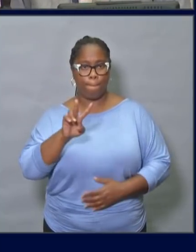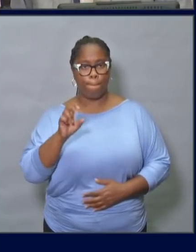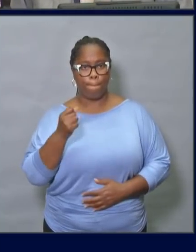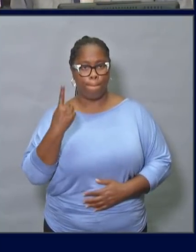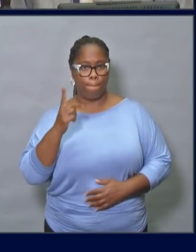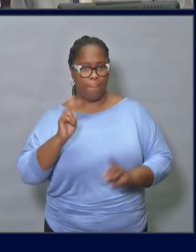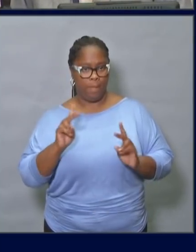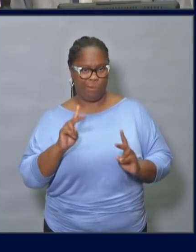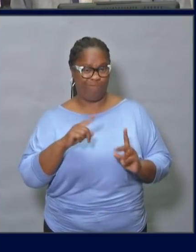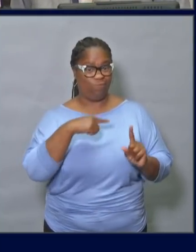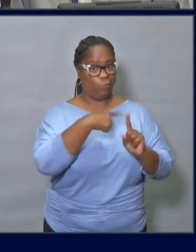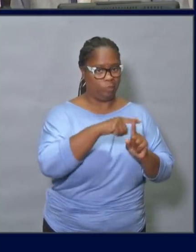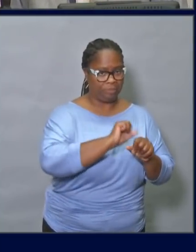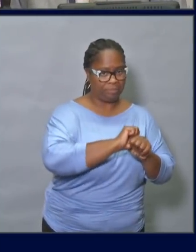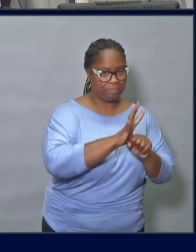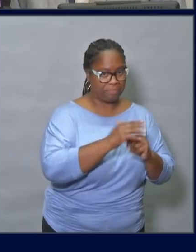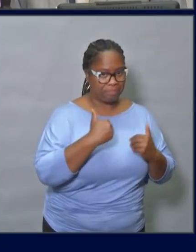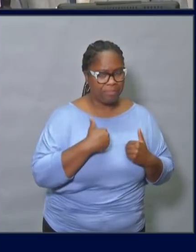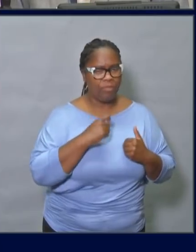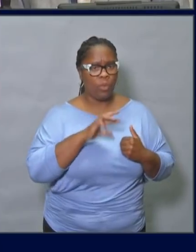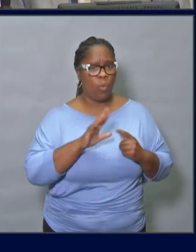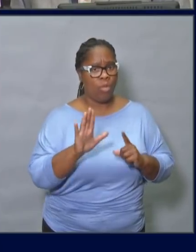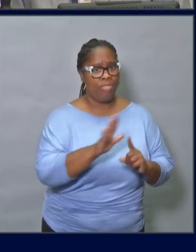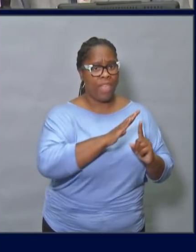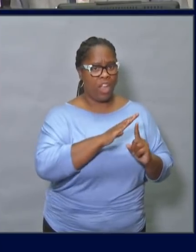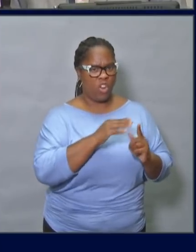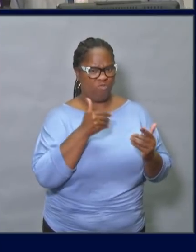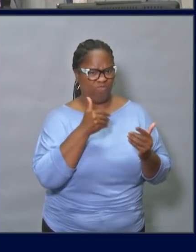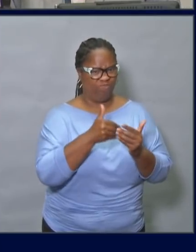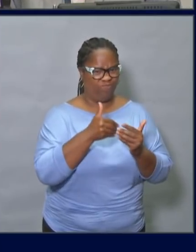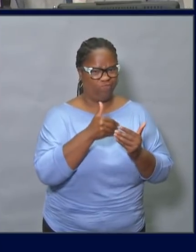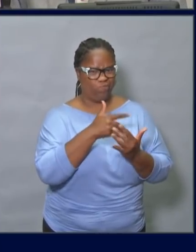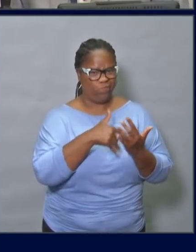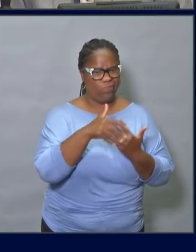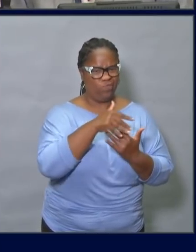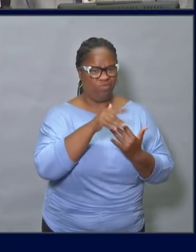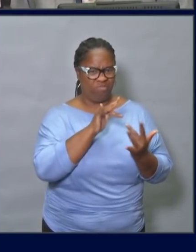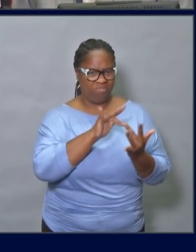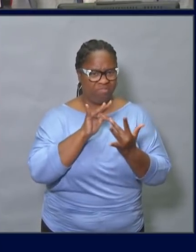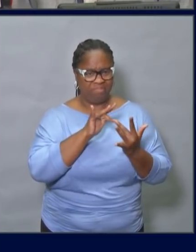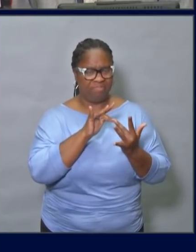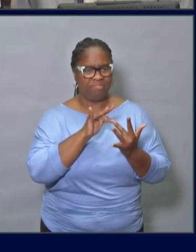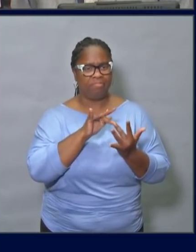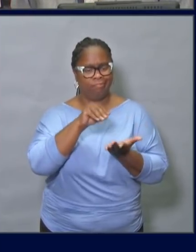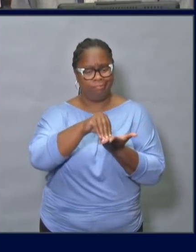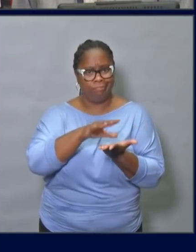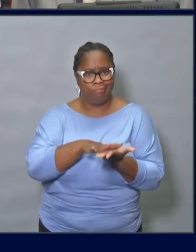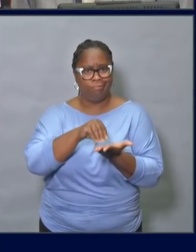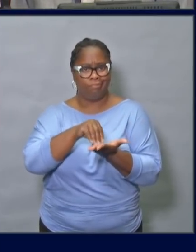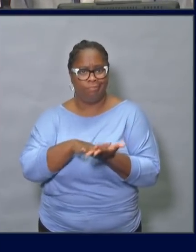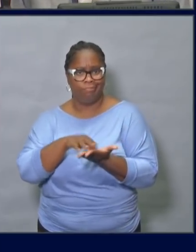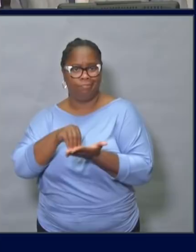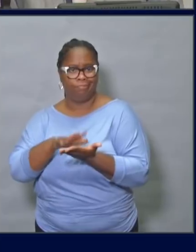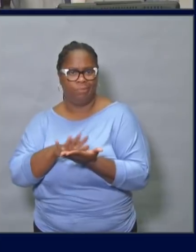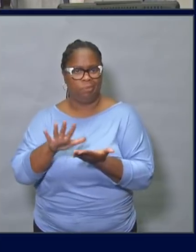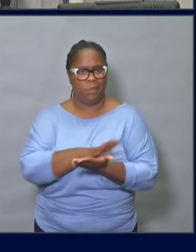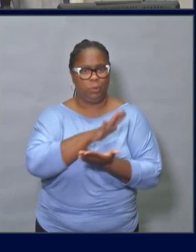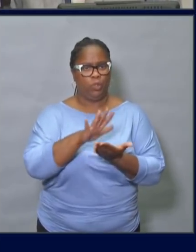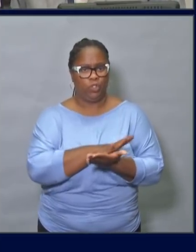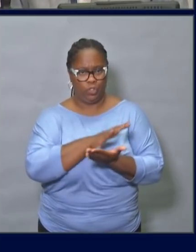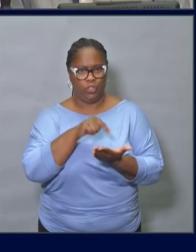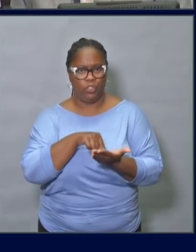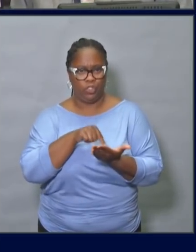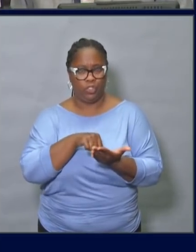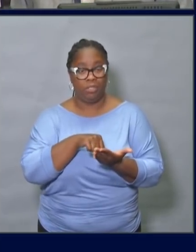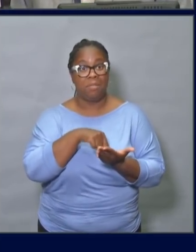for COVID-19 or their close contacts were collected through a paper-based system and through our primary communicable disease